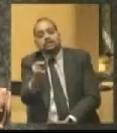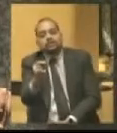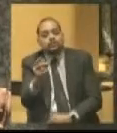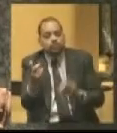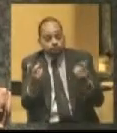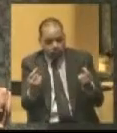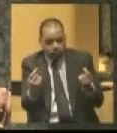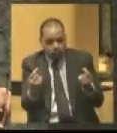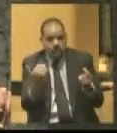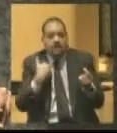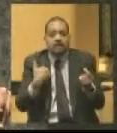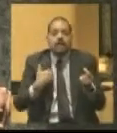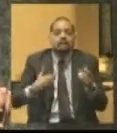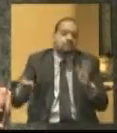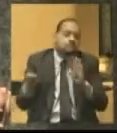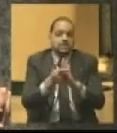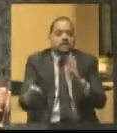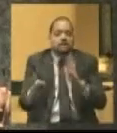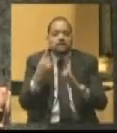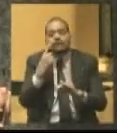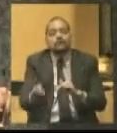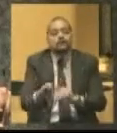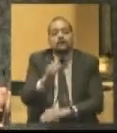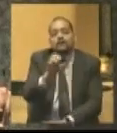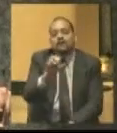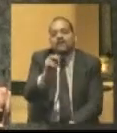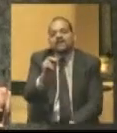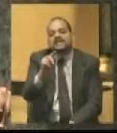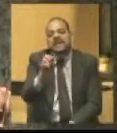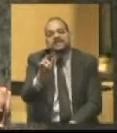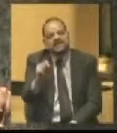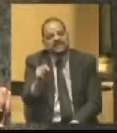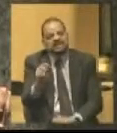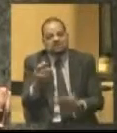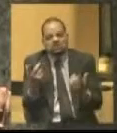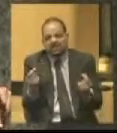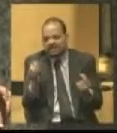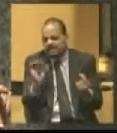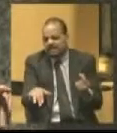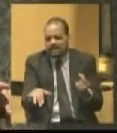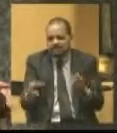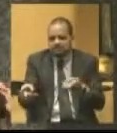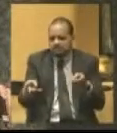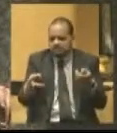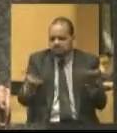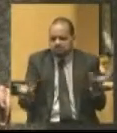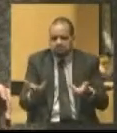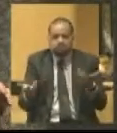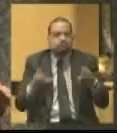did it mean to lift the ban on enticement? To answer that question, that question, we have to